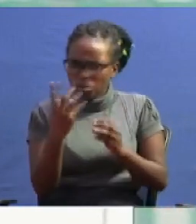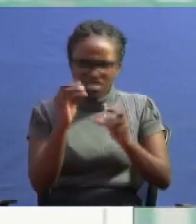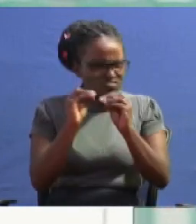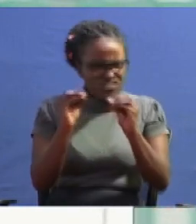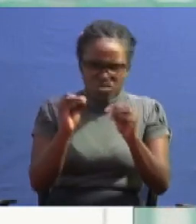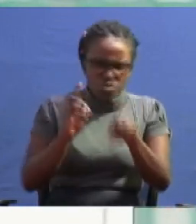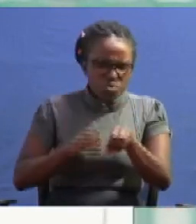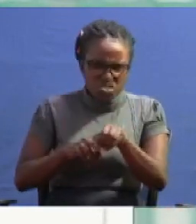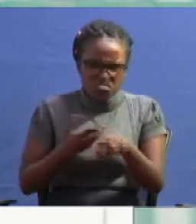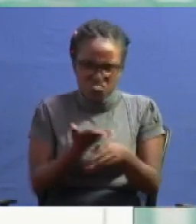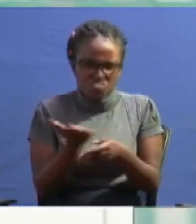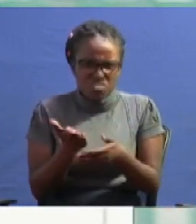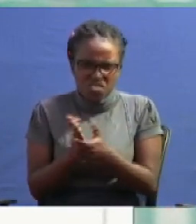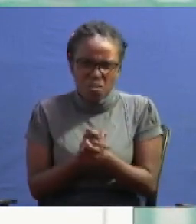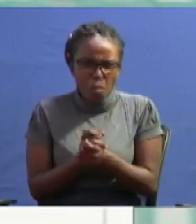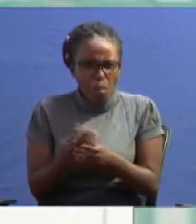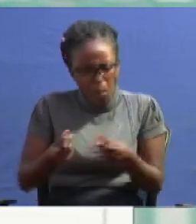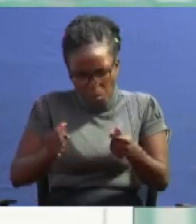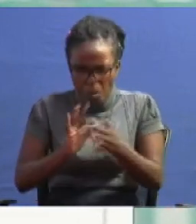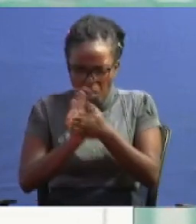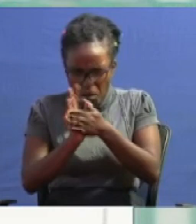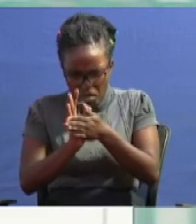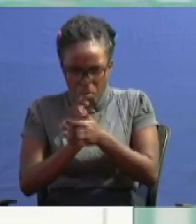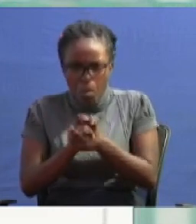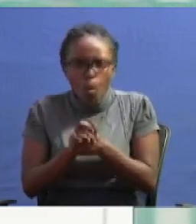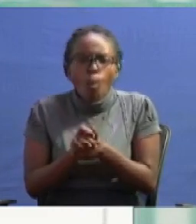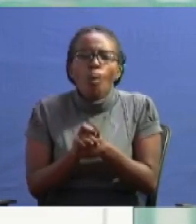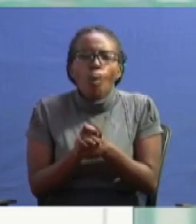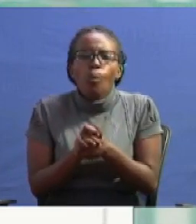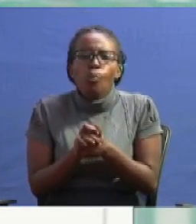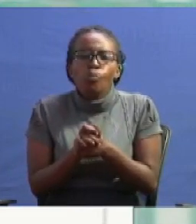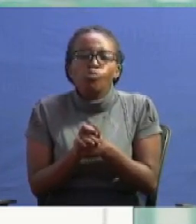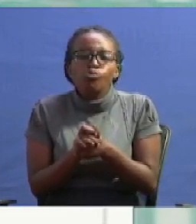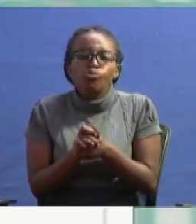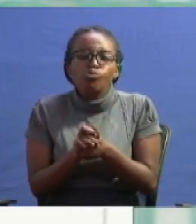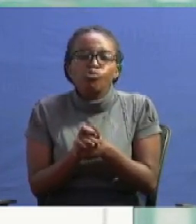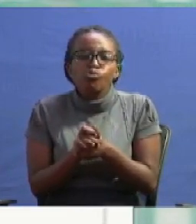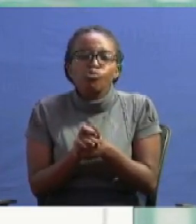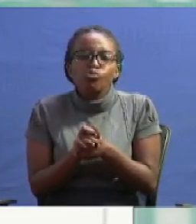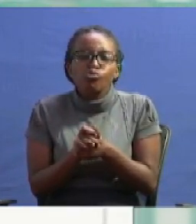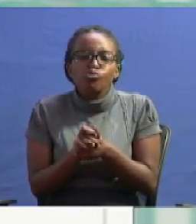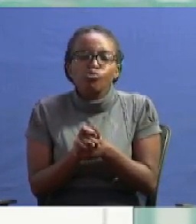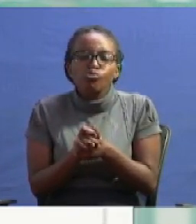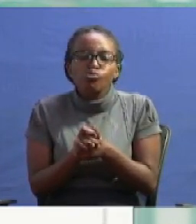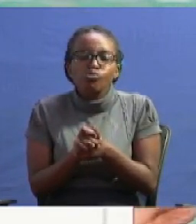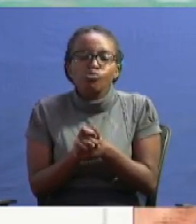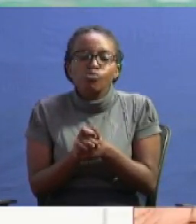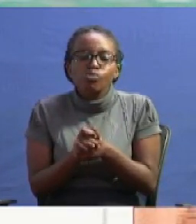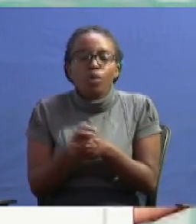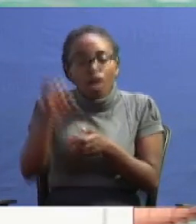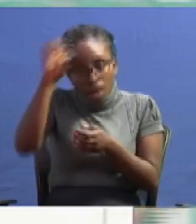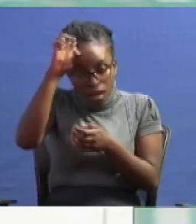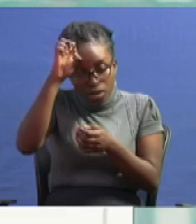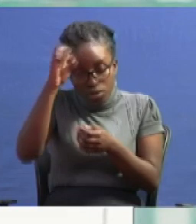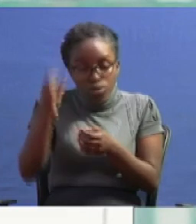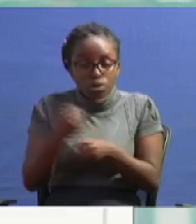wrong. It is not just in terms of infrastructure. Okay, you have mentioned about education. Okay. Fair enough. So let's. Yes,